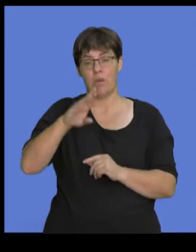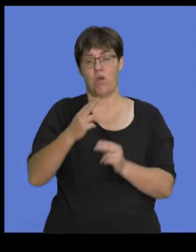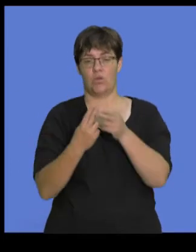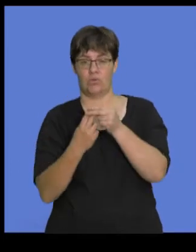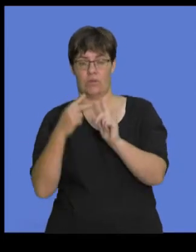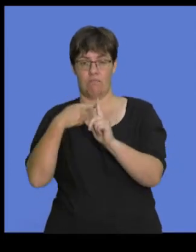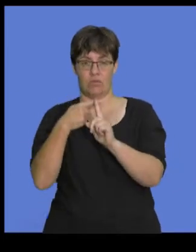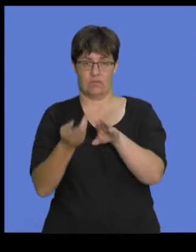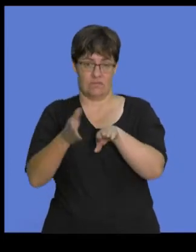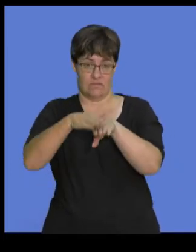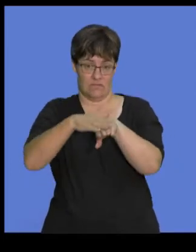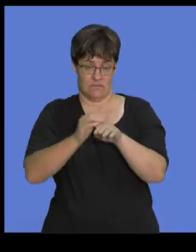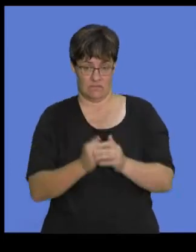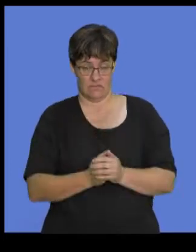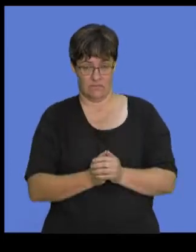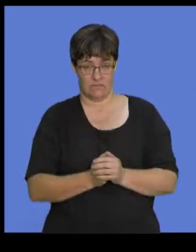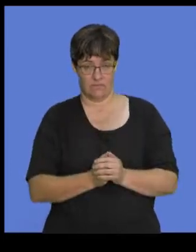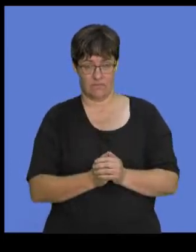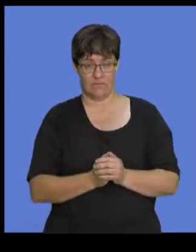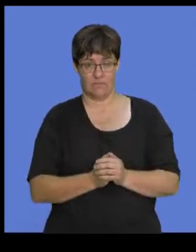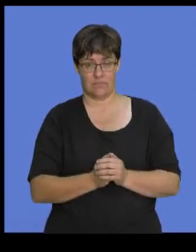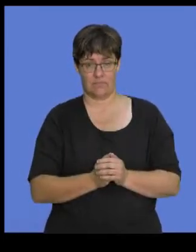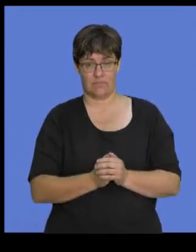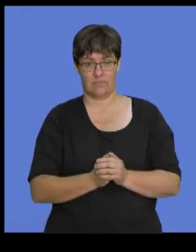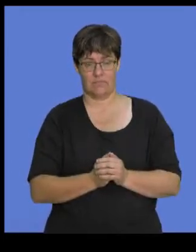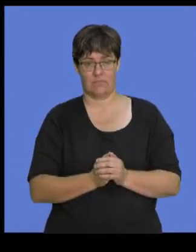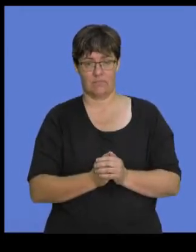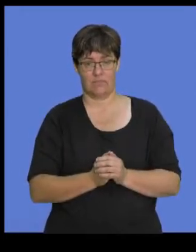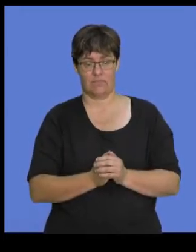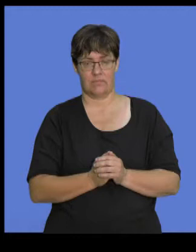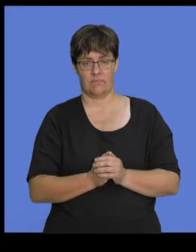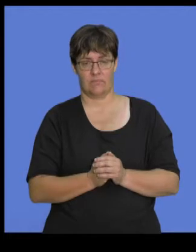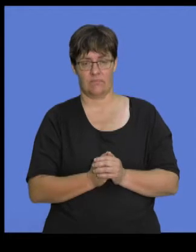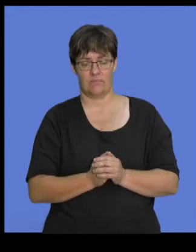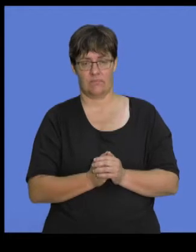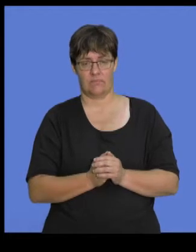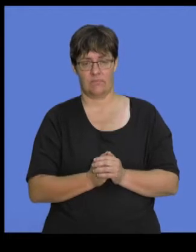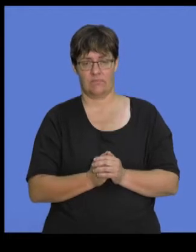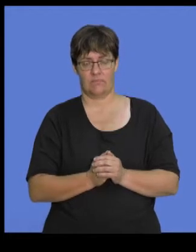positive charge, right? The force experienced,